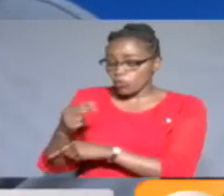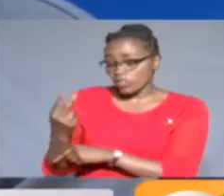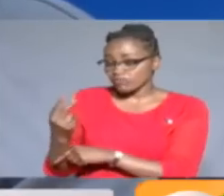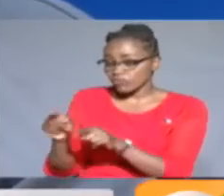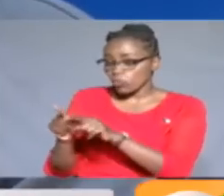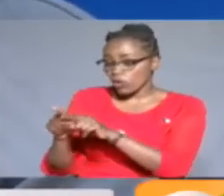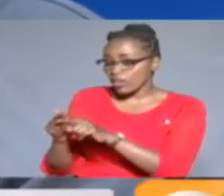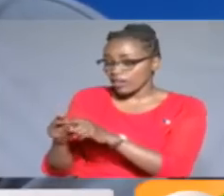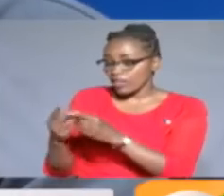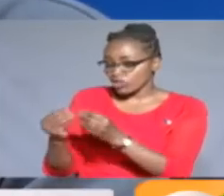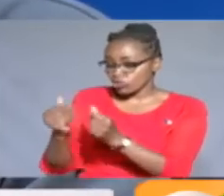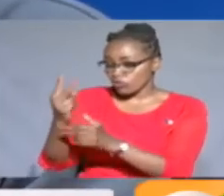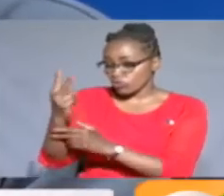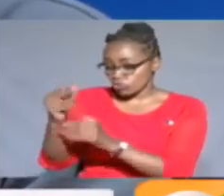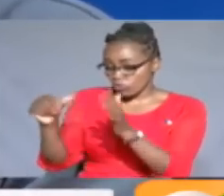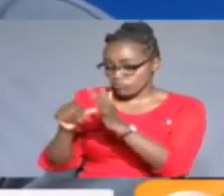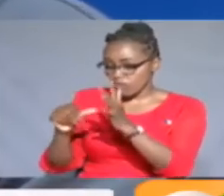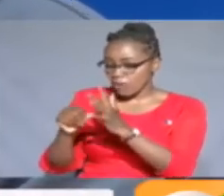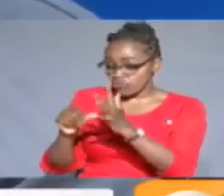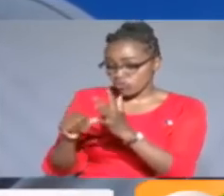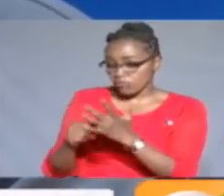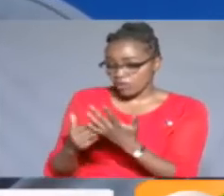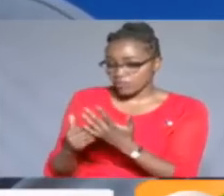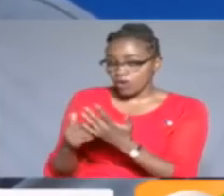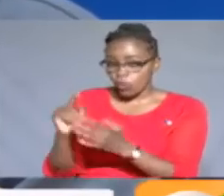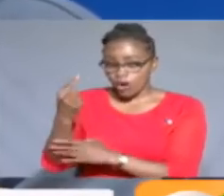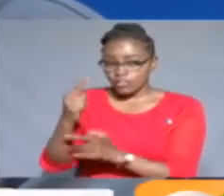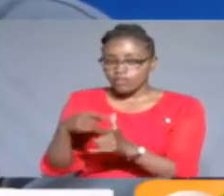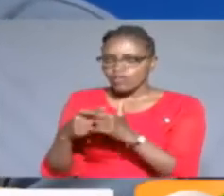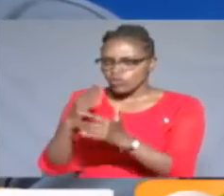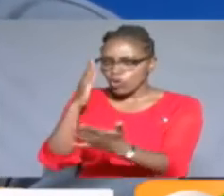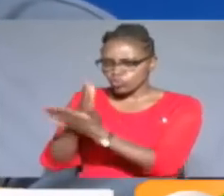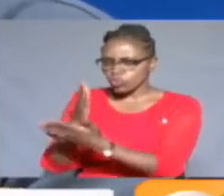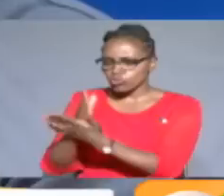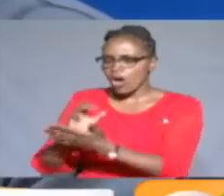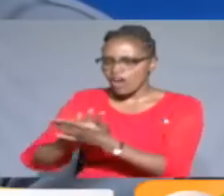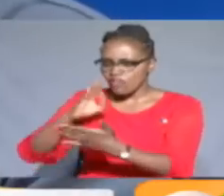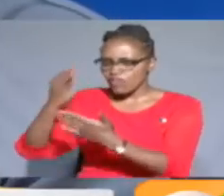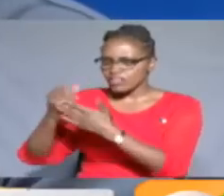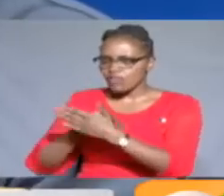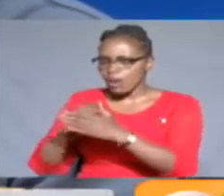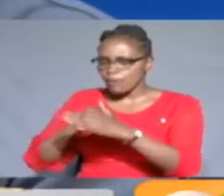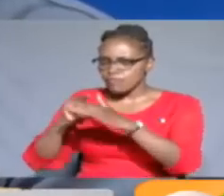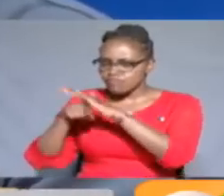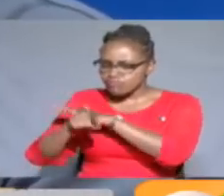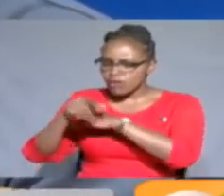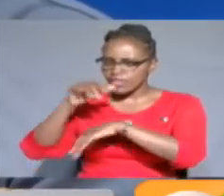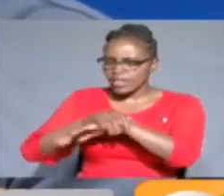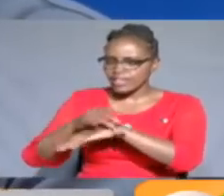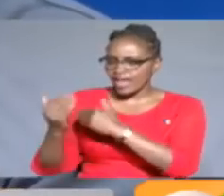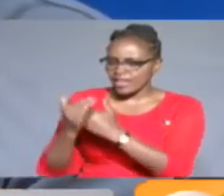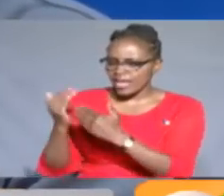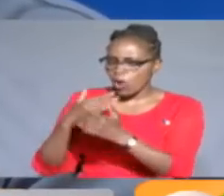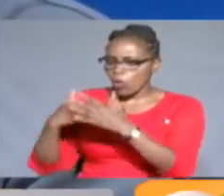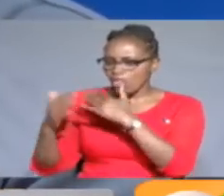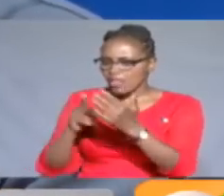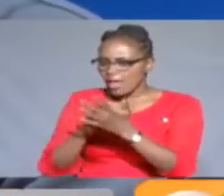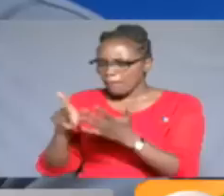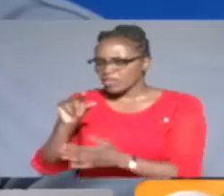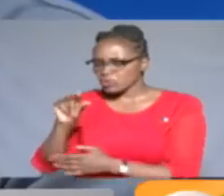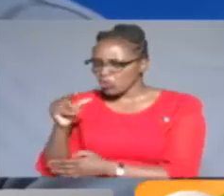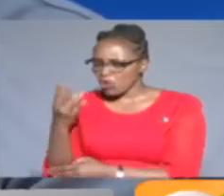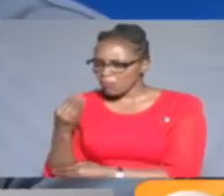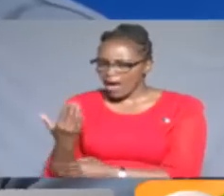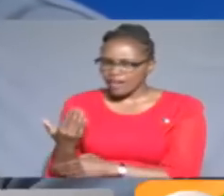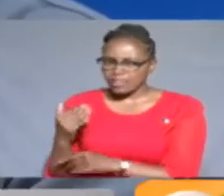one stone. Once that is guaranteed, that there is funding for people walking in and getting their care, even if they have to pay a small token